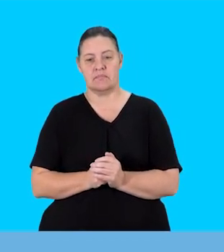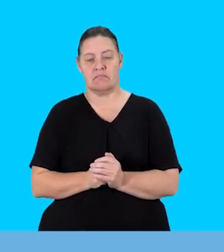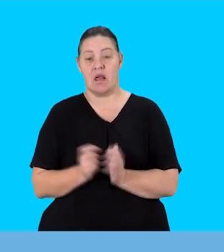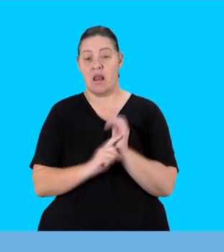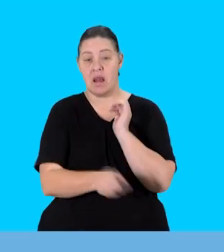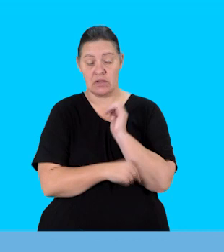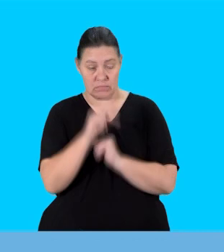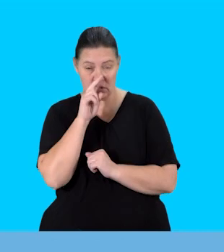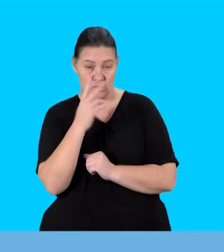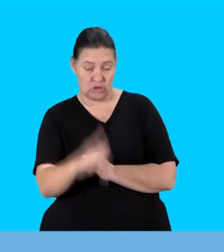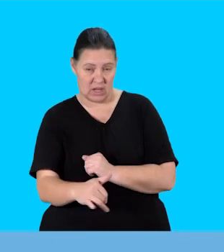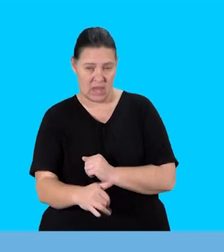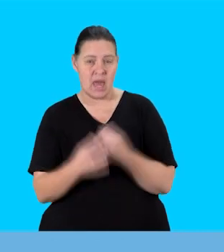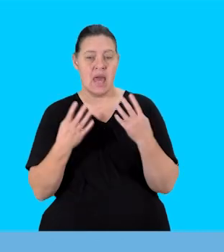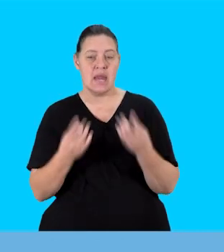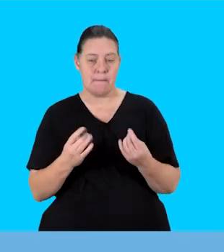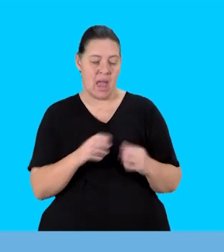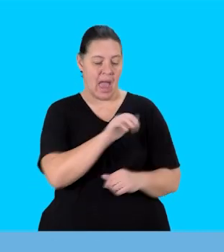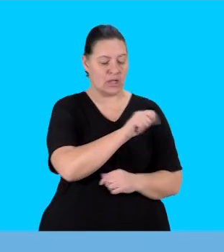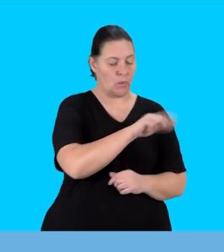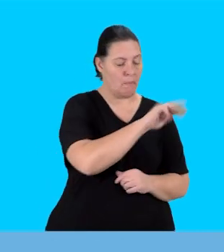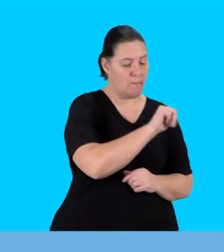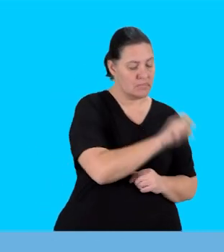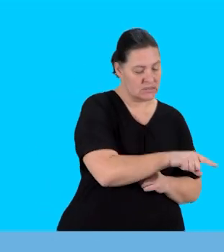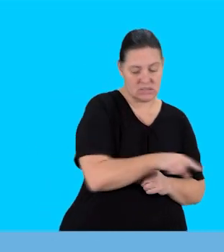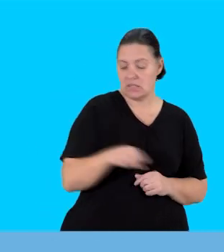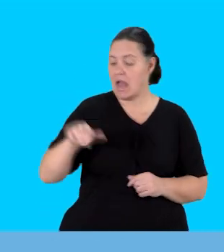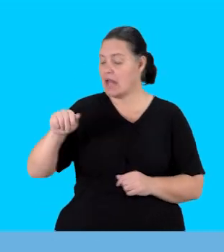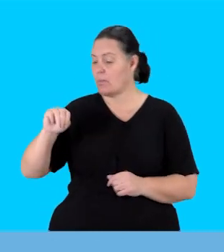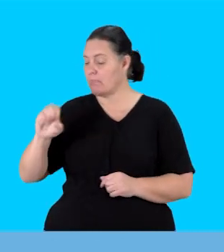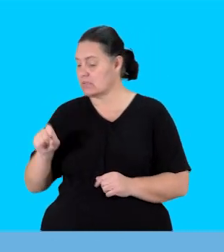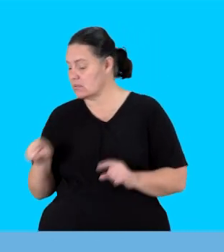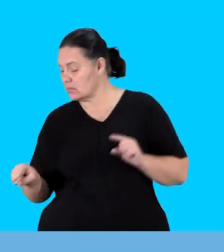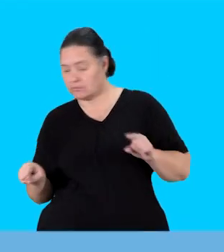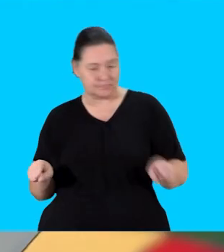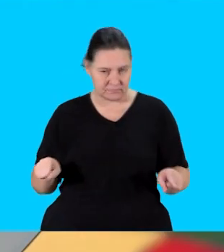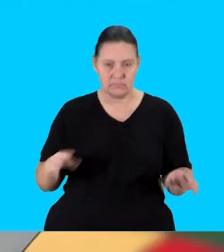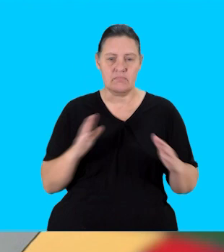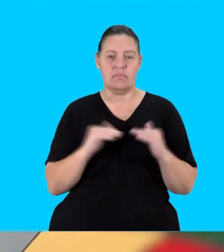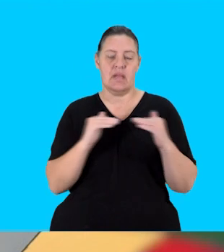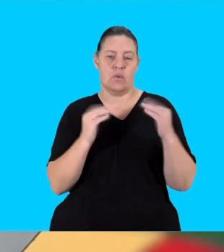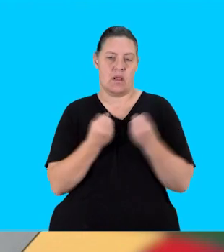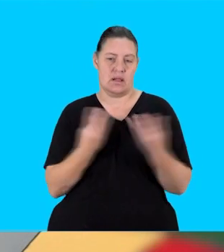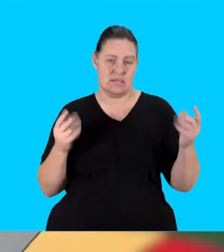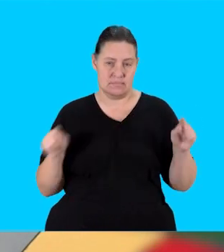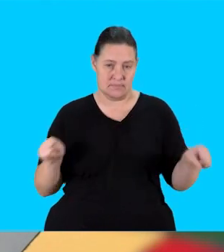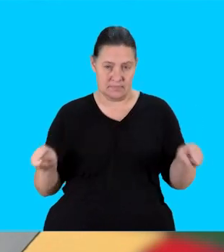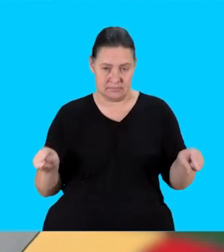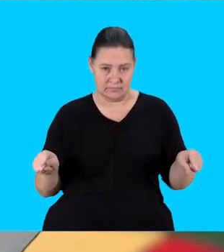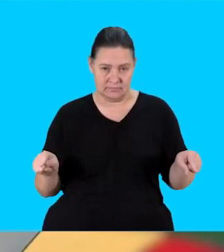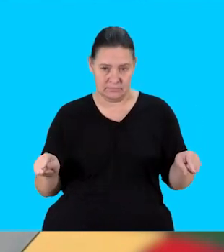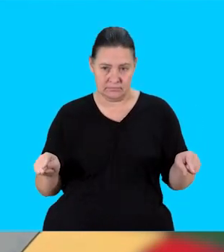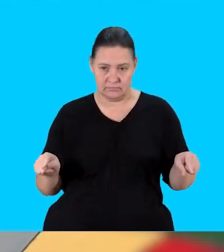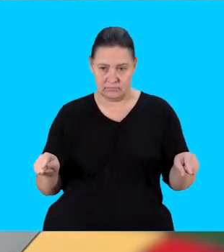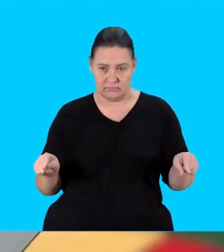need to check lastly is that the number of atoms on both sides, they must be equal. So you need to check how many we have on the left-hand